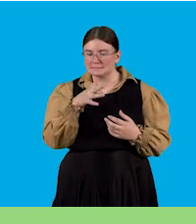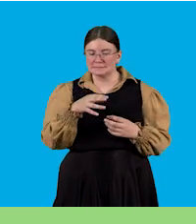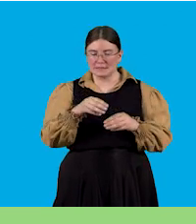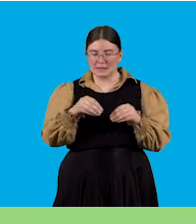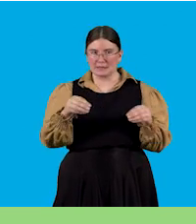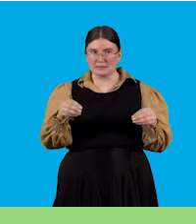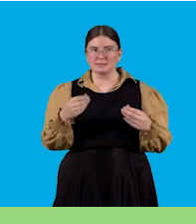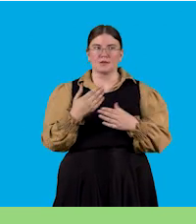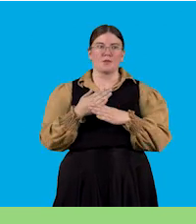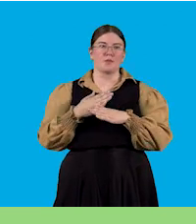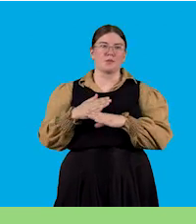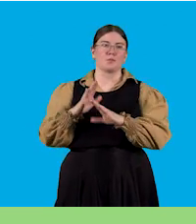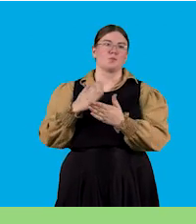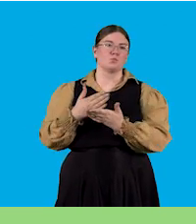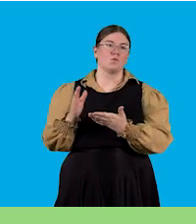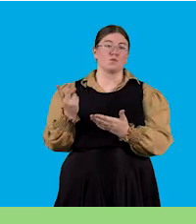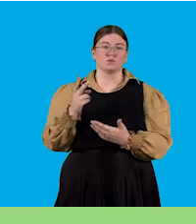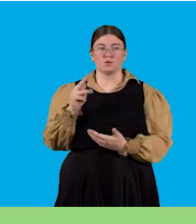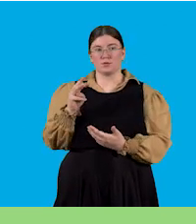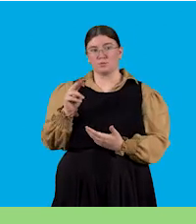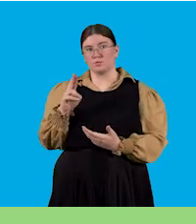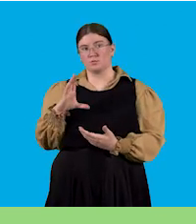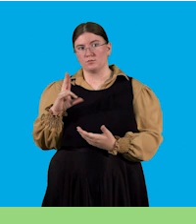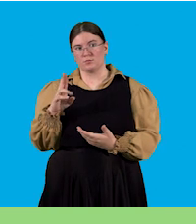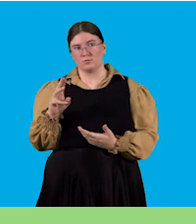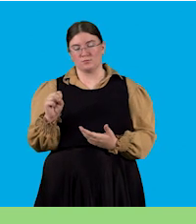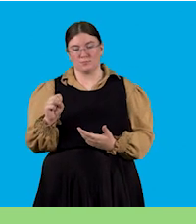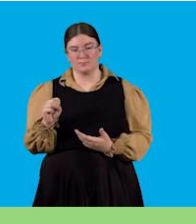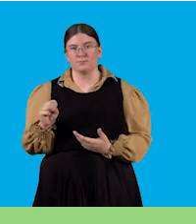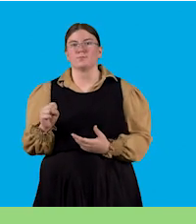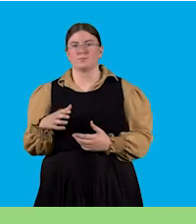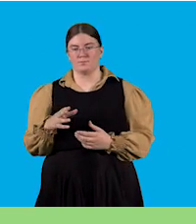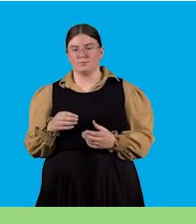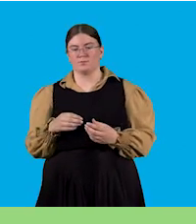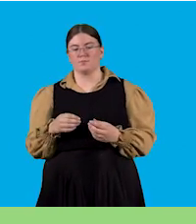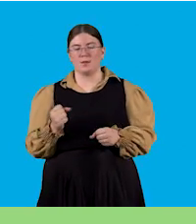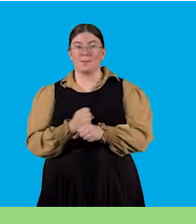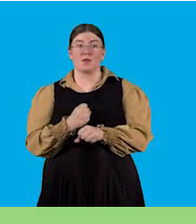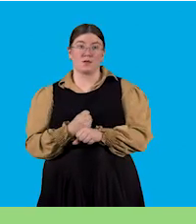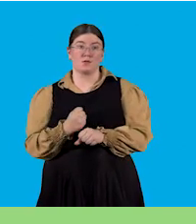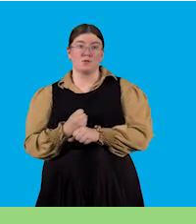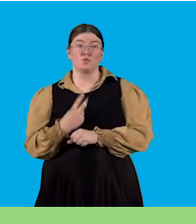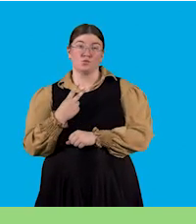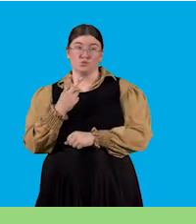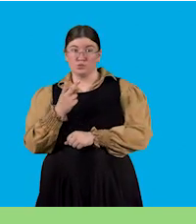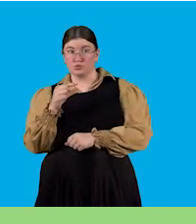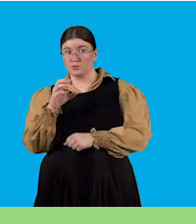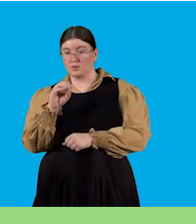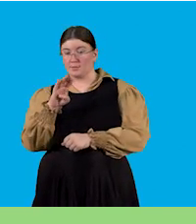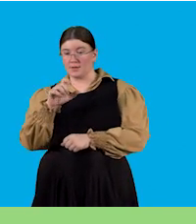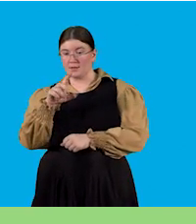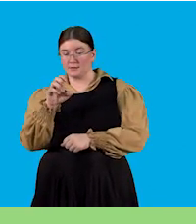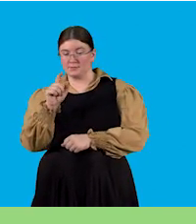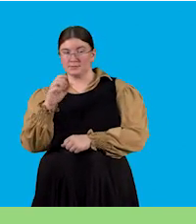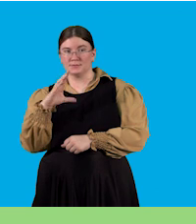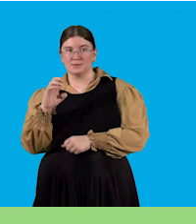also secretes mucus. You saw there that it has what we call goblet cells, and goblet cells are what allow